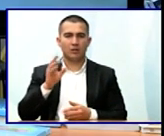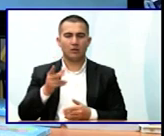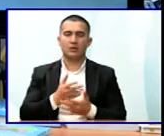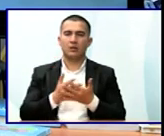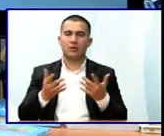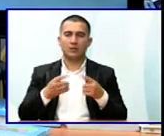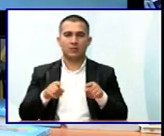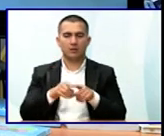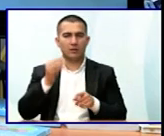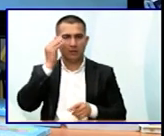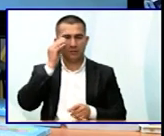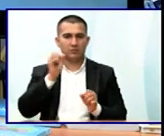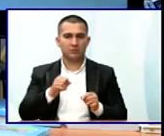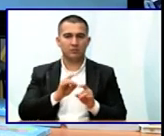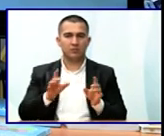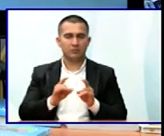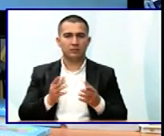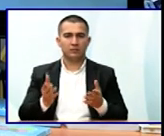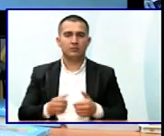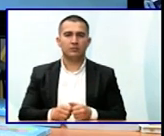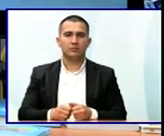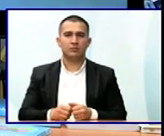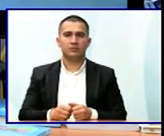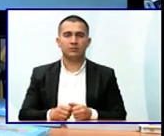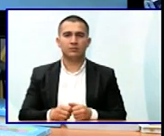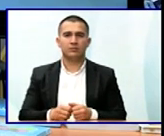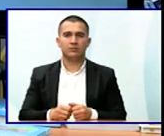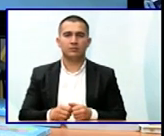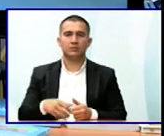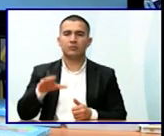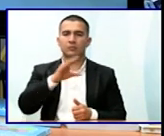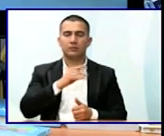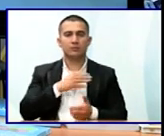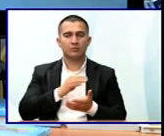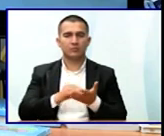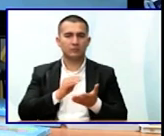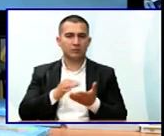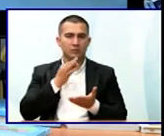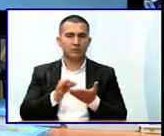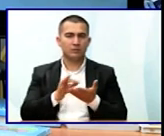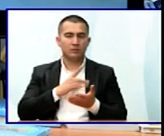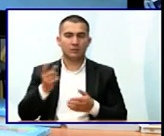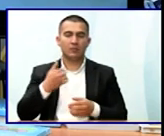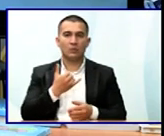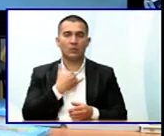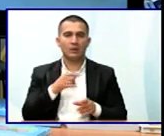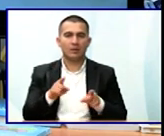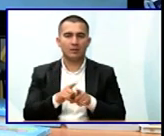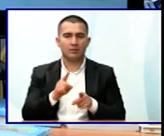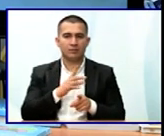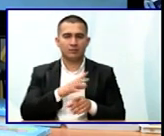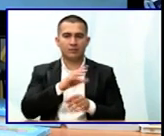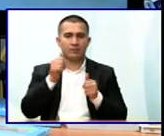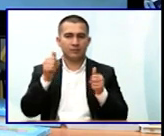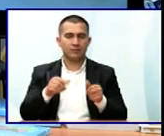o'simliklarni misol qilib keltirishimiz mumkin. Siz yozgan javoblarda xuddi shu ko'payish usuliga kiradigan